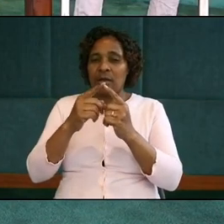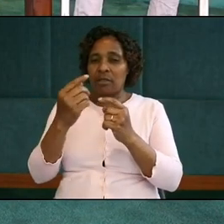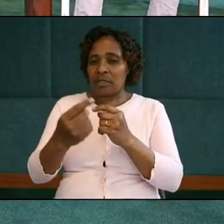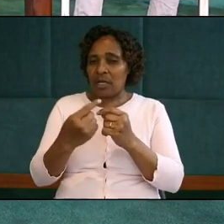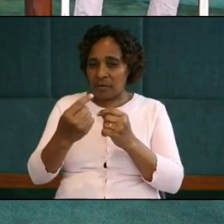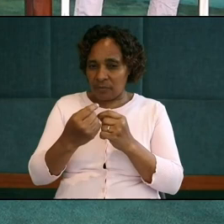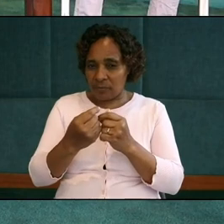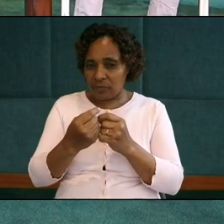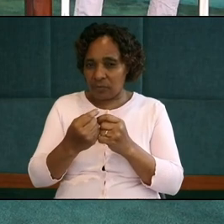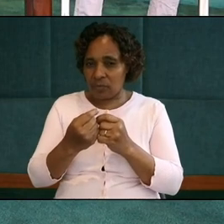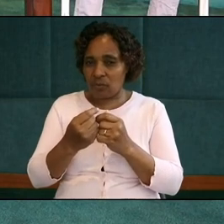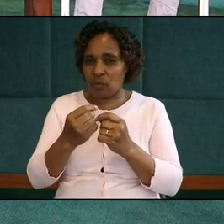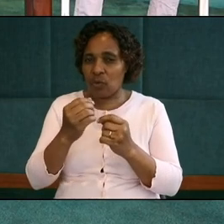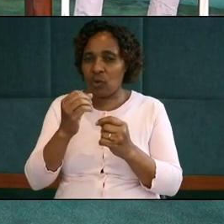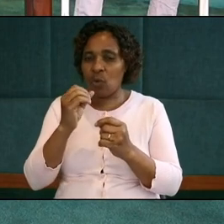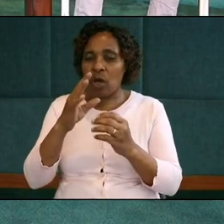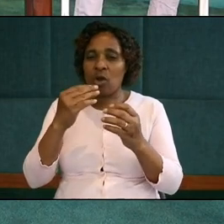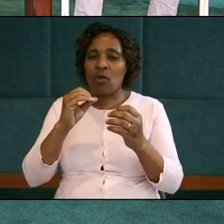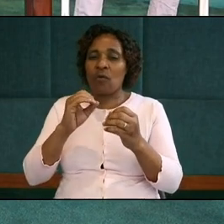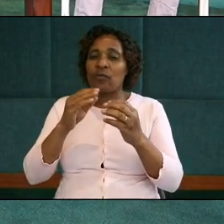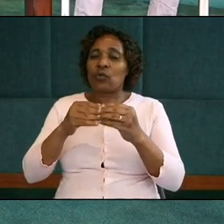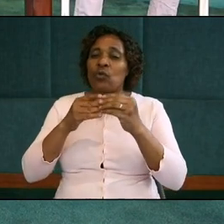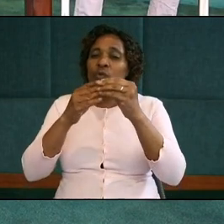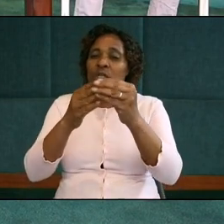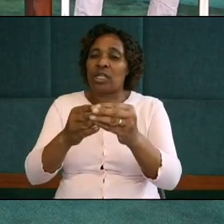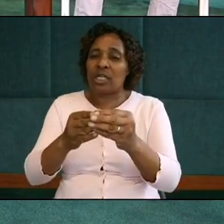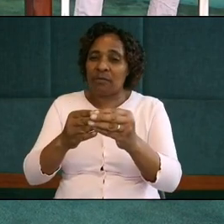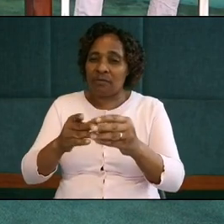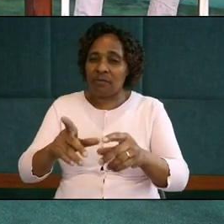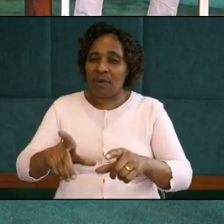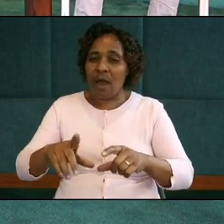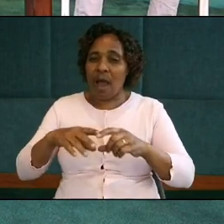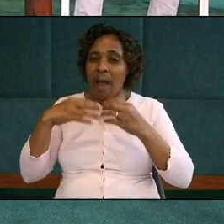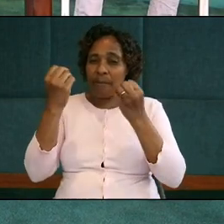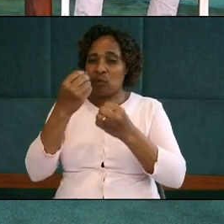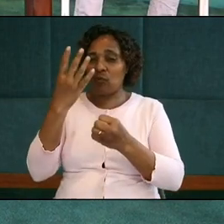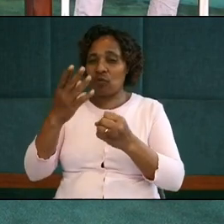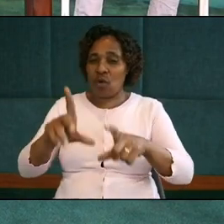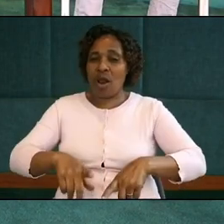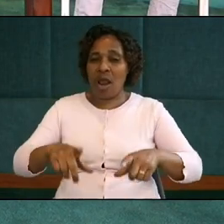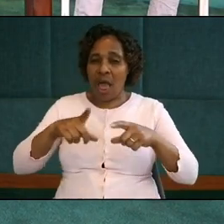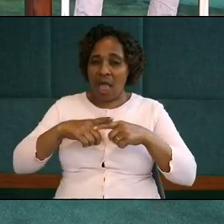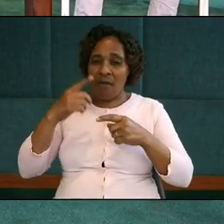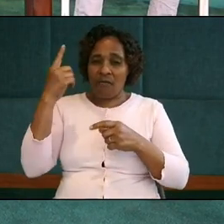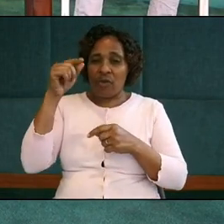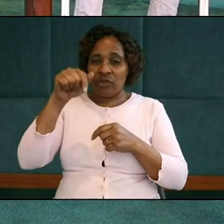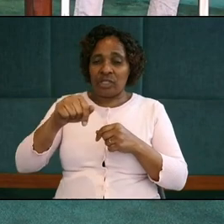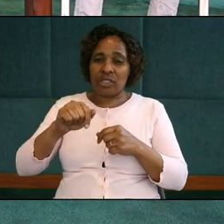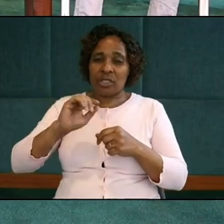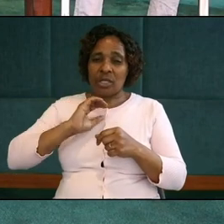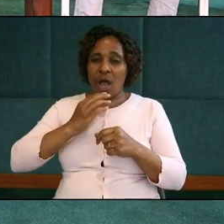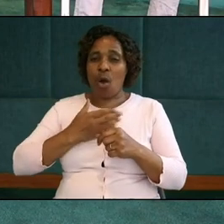very wonderful week ahead of us. For this we pray, trusting,